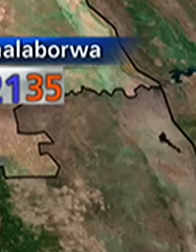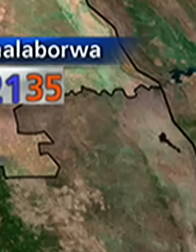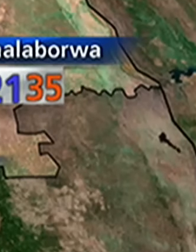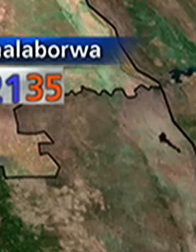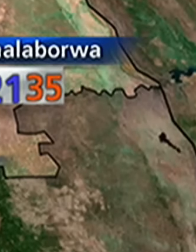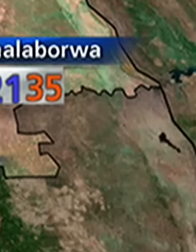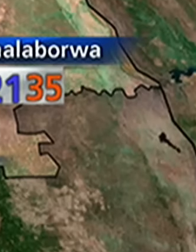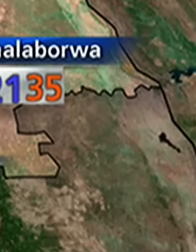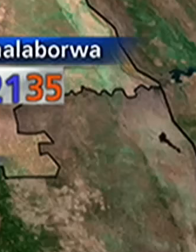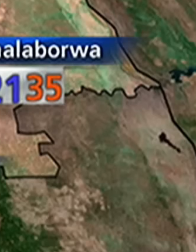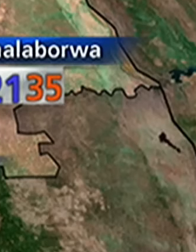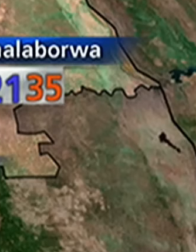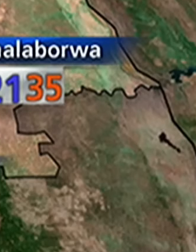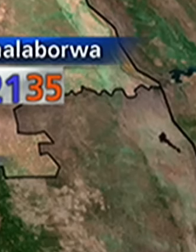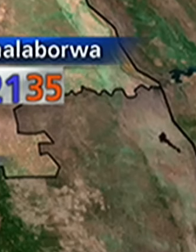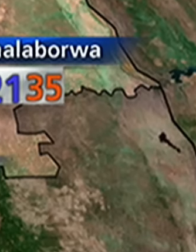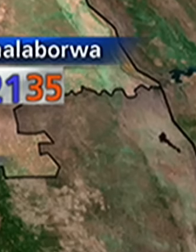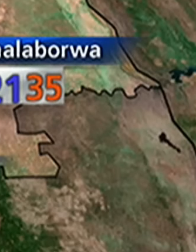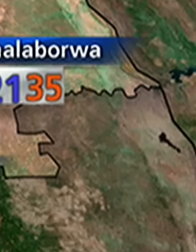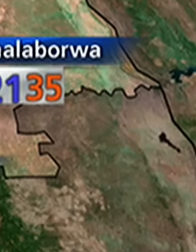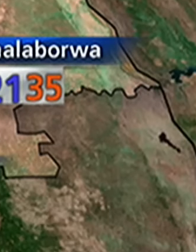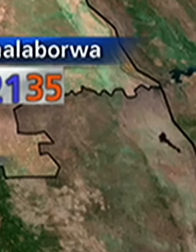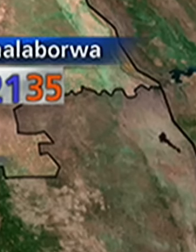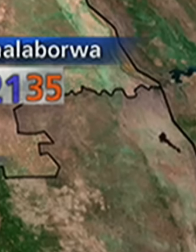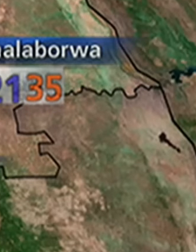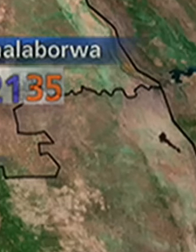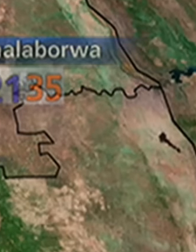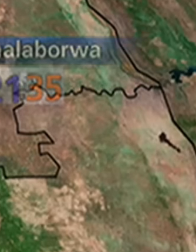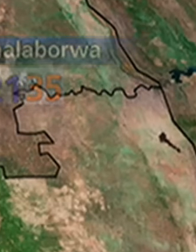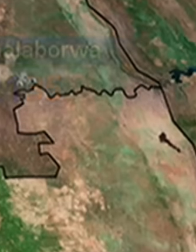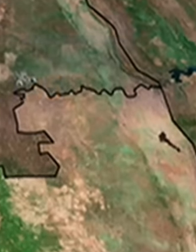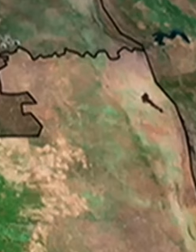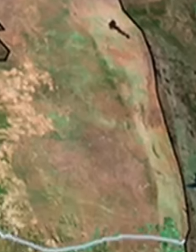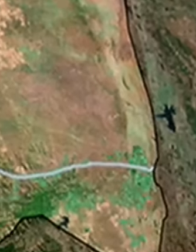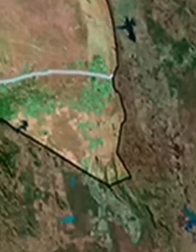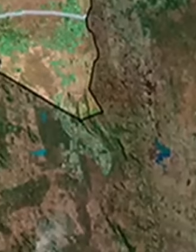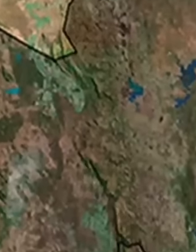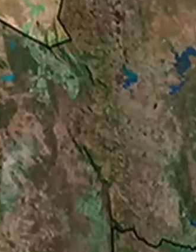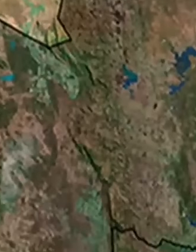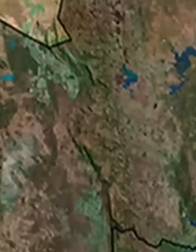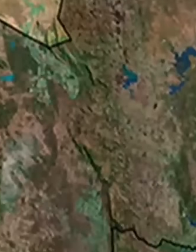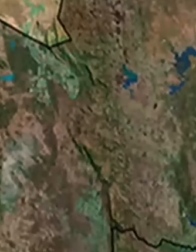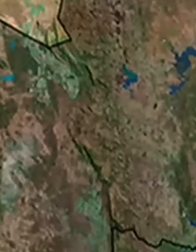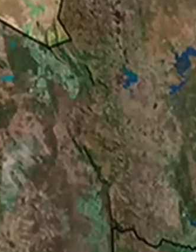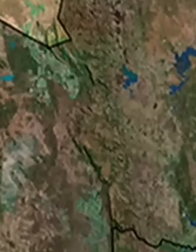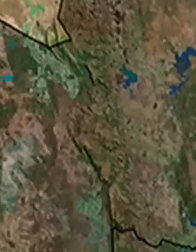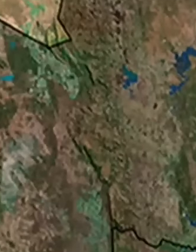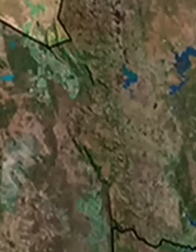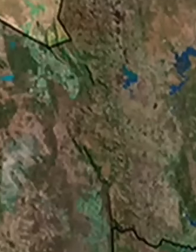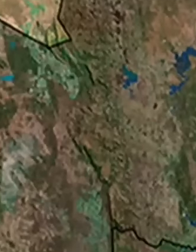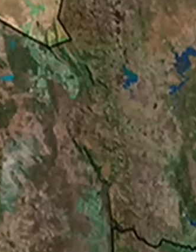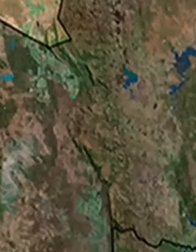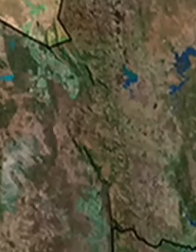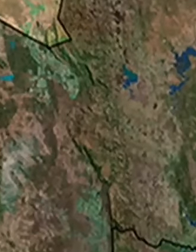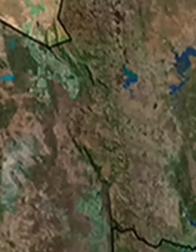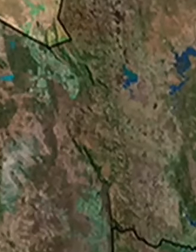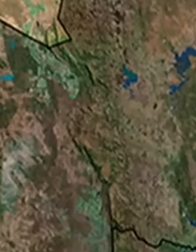te Mosina go tlana mogote ka digrata di le 36, fa Thohoyandou yona tla beke me go digrata di le 34. Re